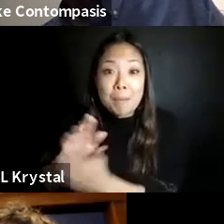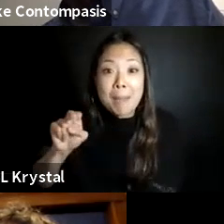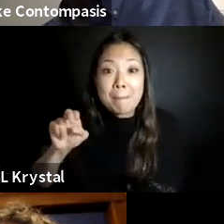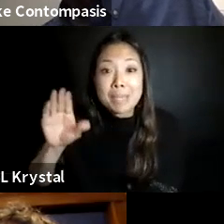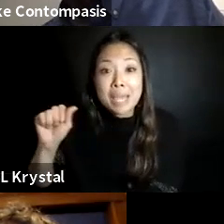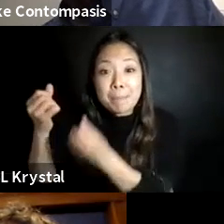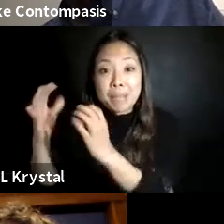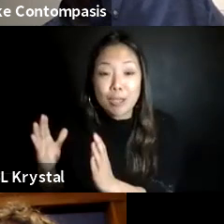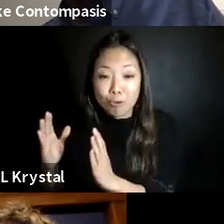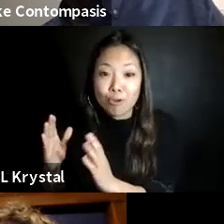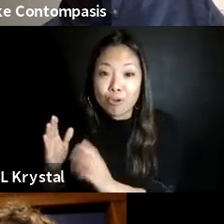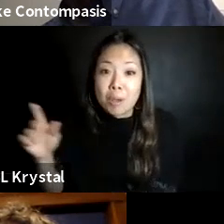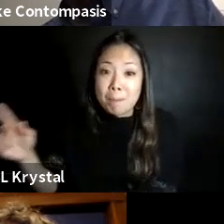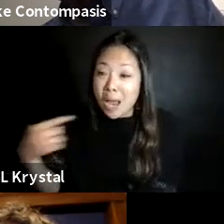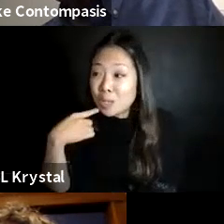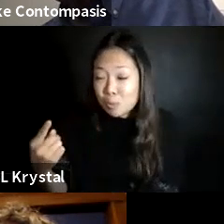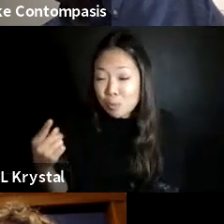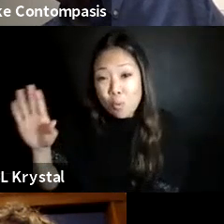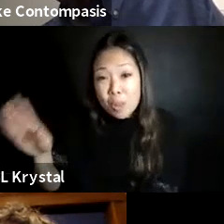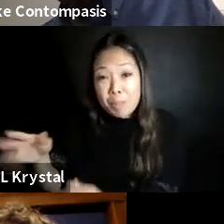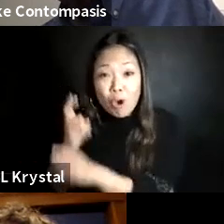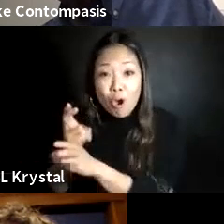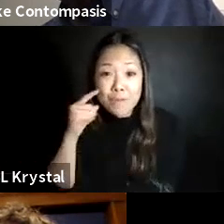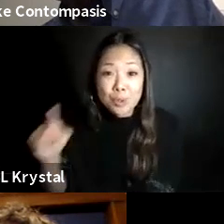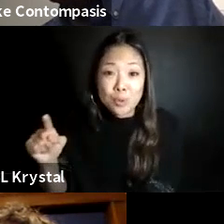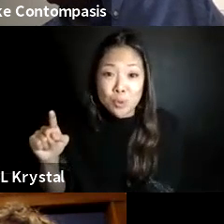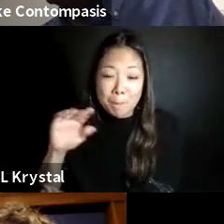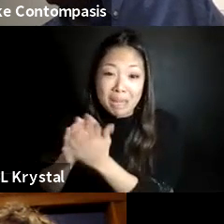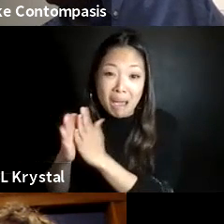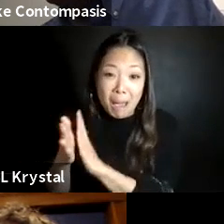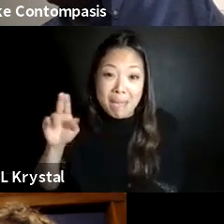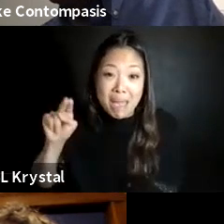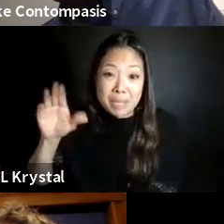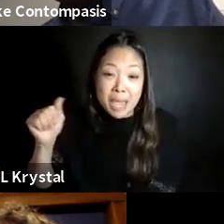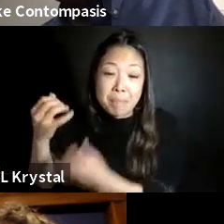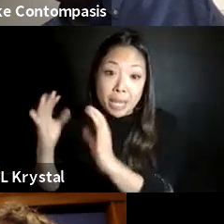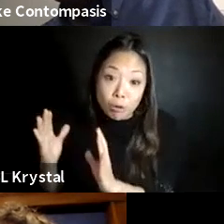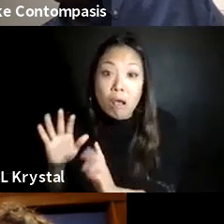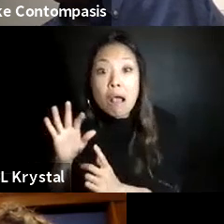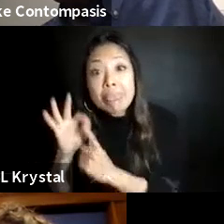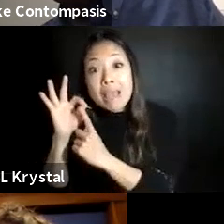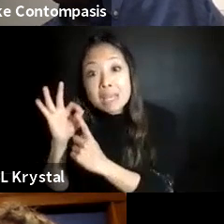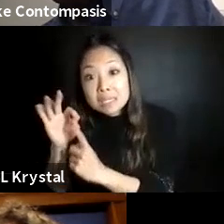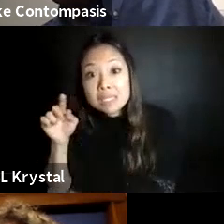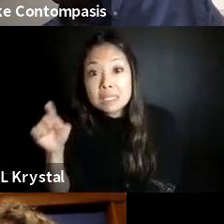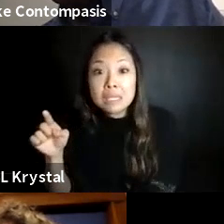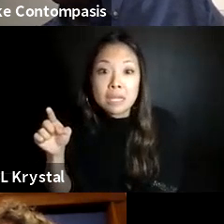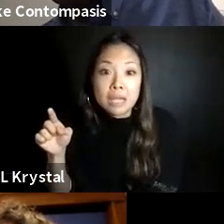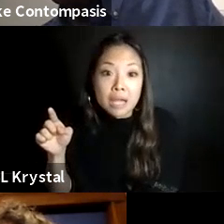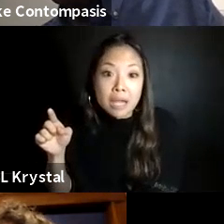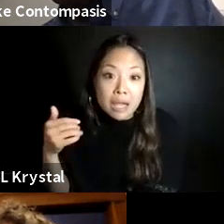told him, it's going to be very hard for you to become an NBA player unless there is a quota,